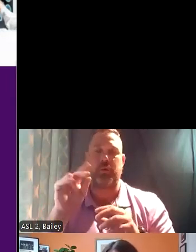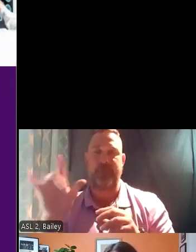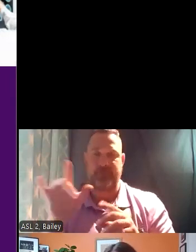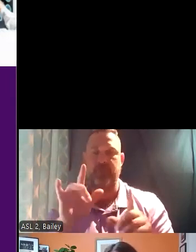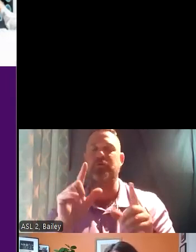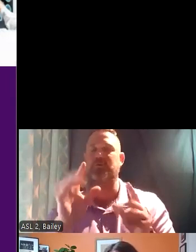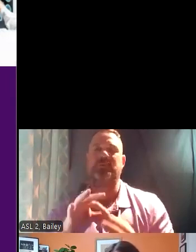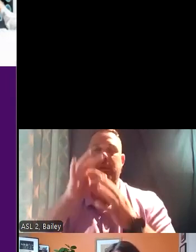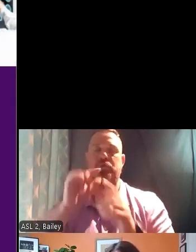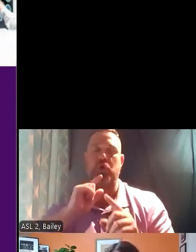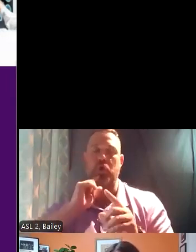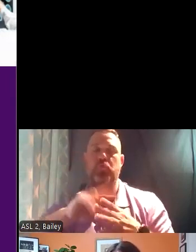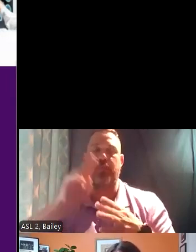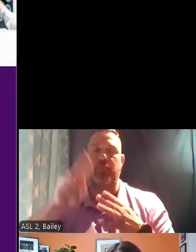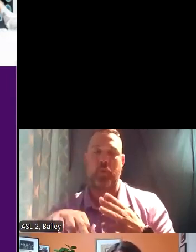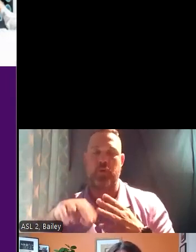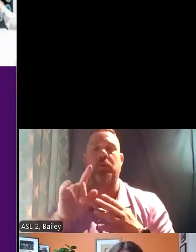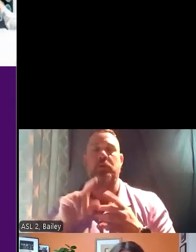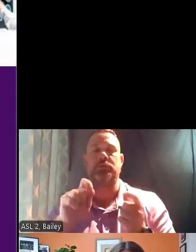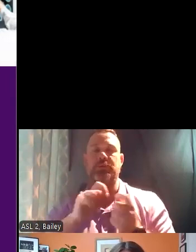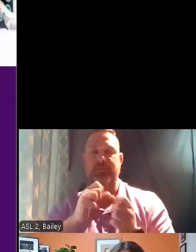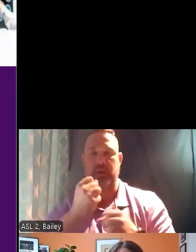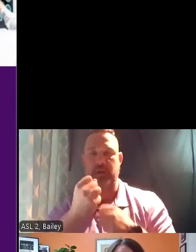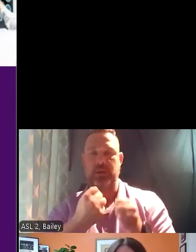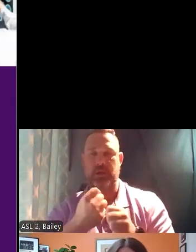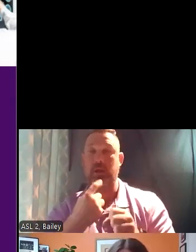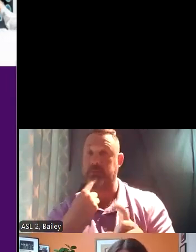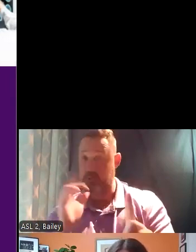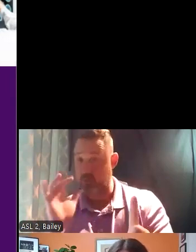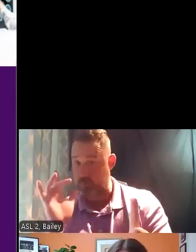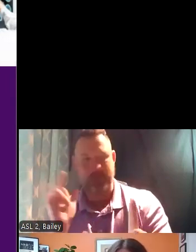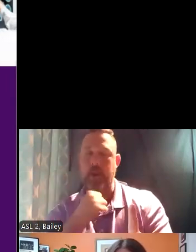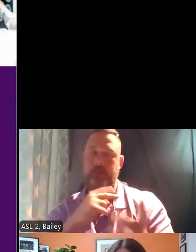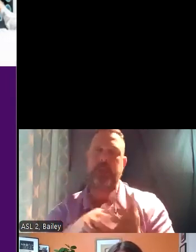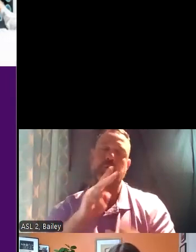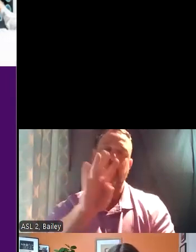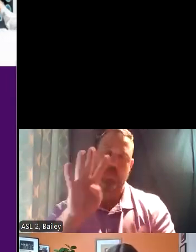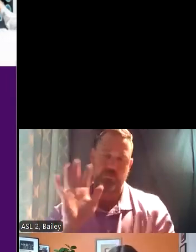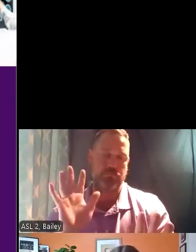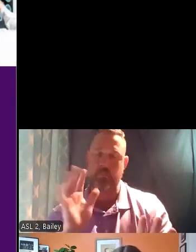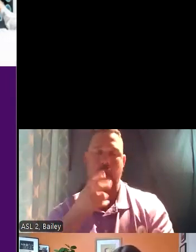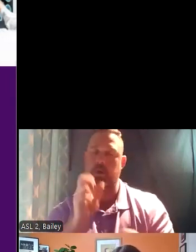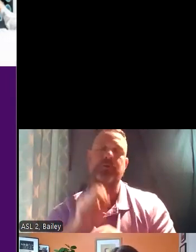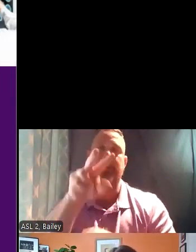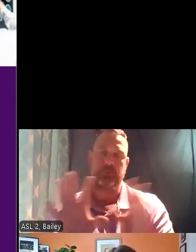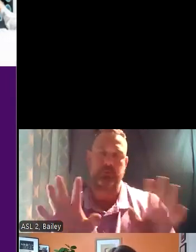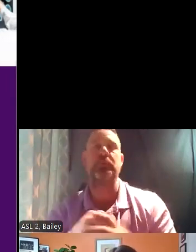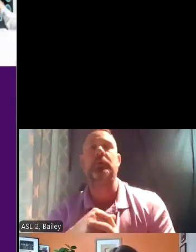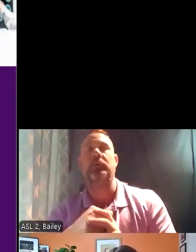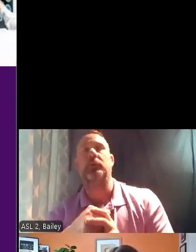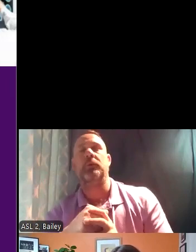special report in this particular year. And I said 2025, but I mean 2024. I'm already jumping ahead